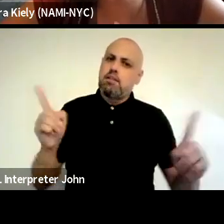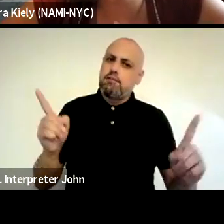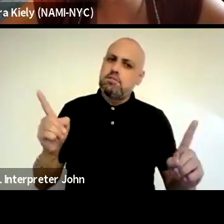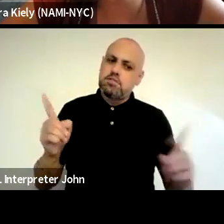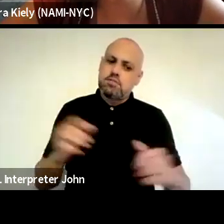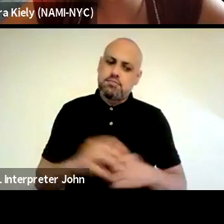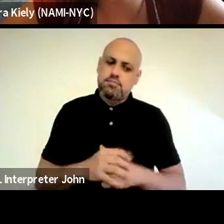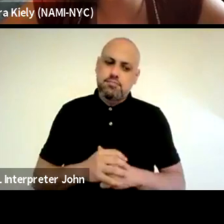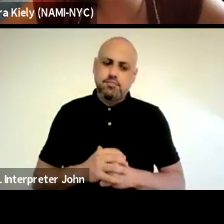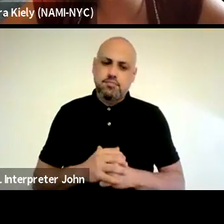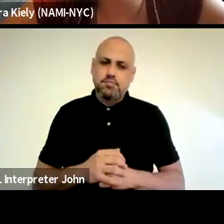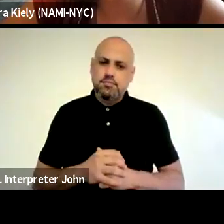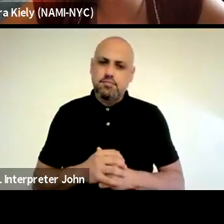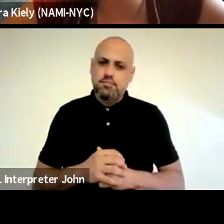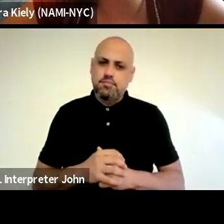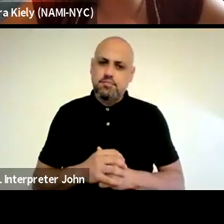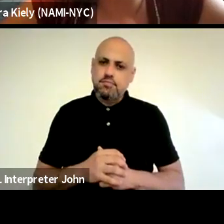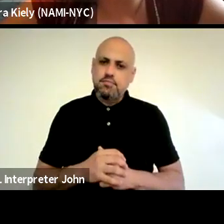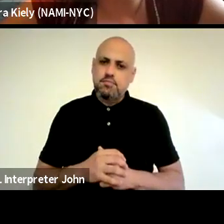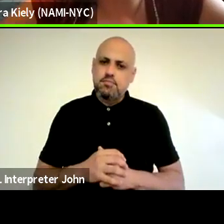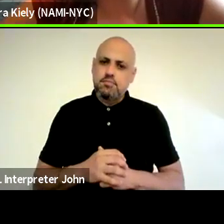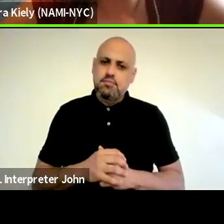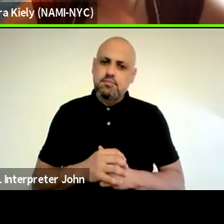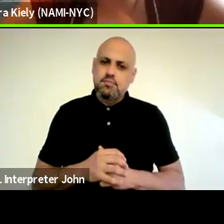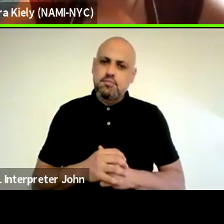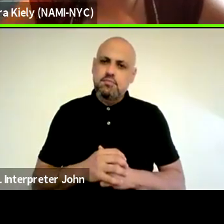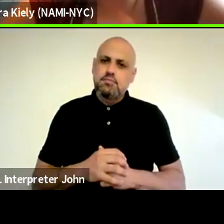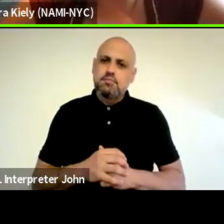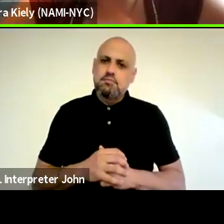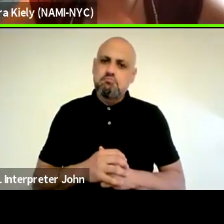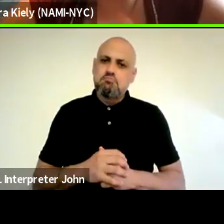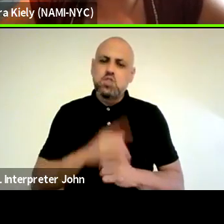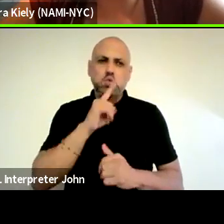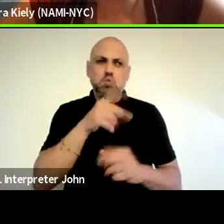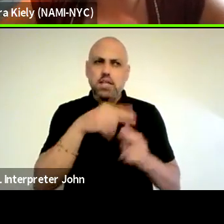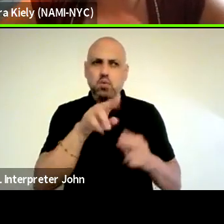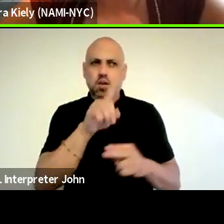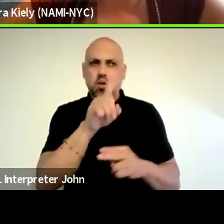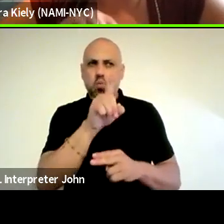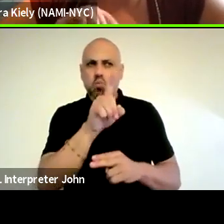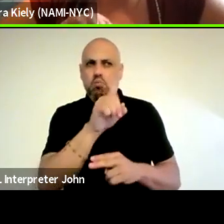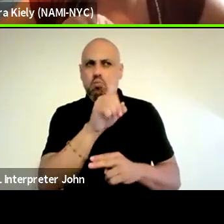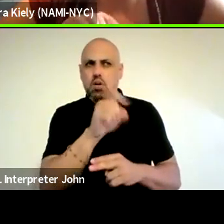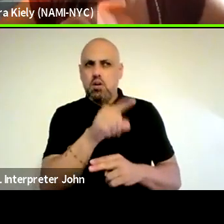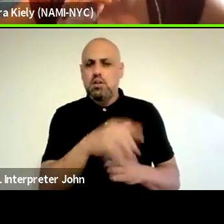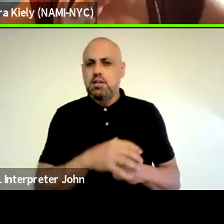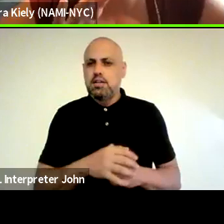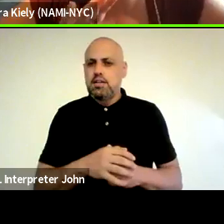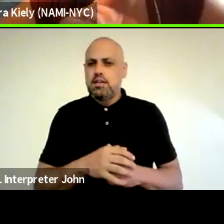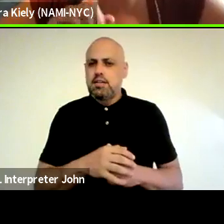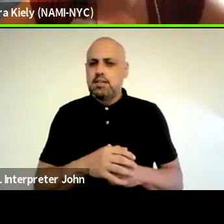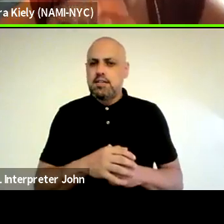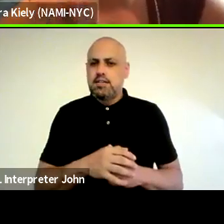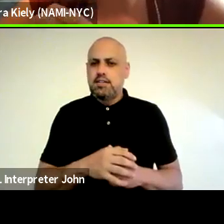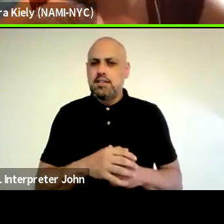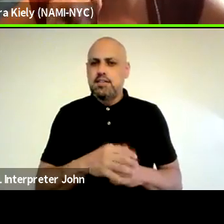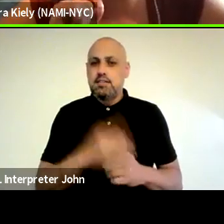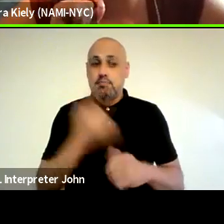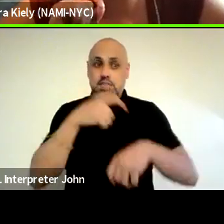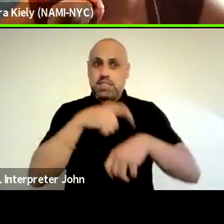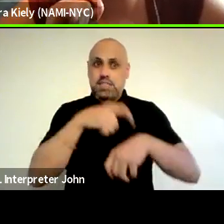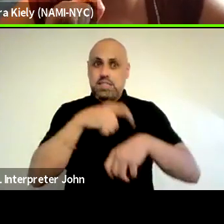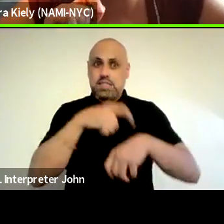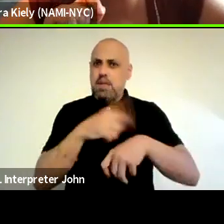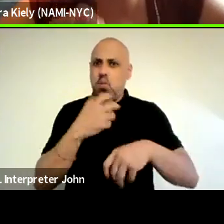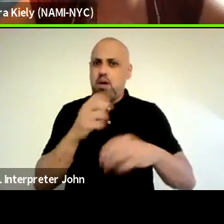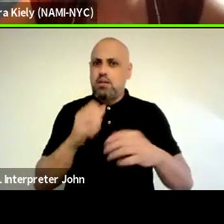this, I think. Really quickly, one other question about, sorry, I think just for the sake of time, I'm gonna